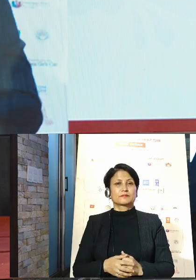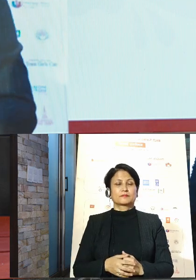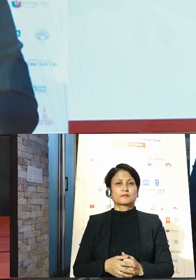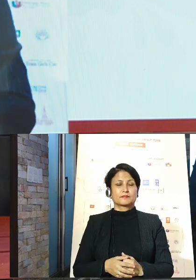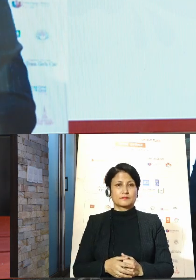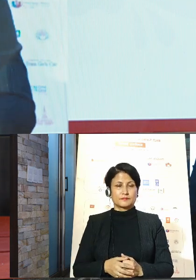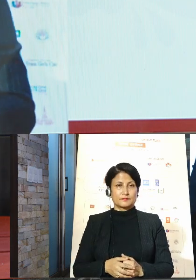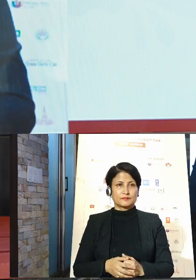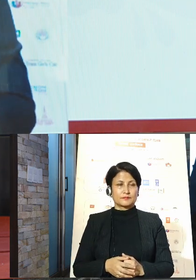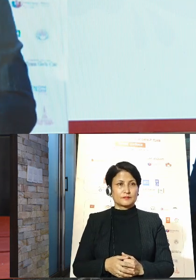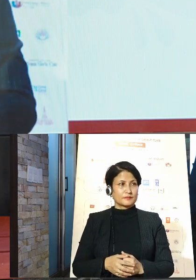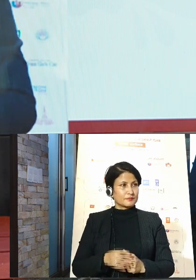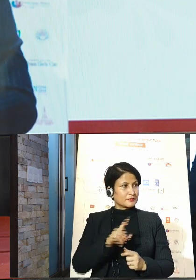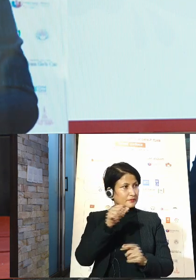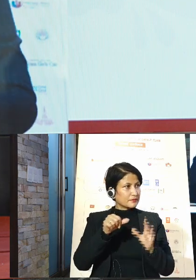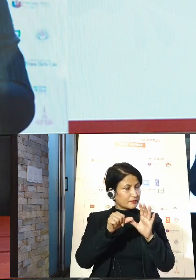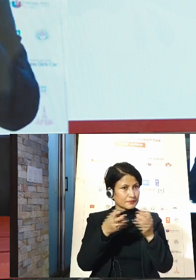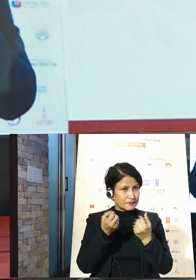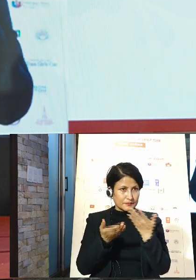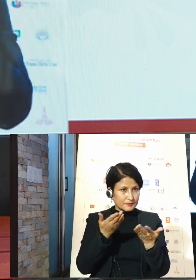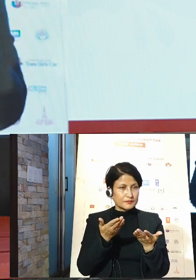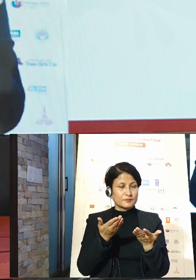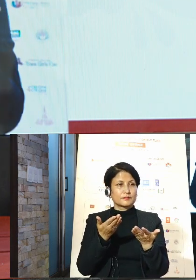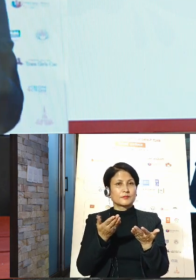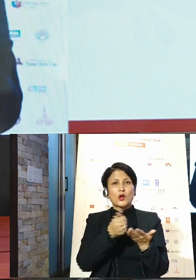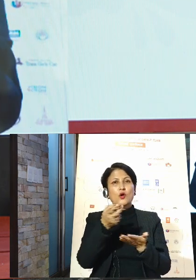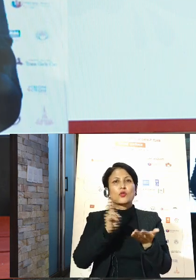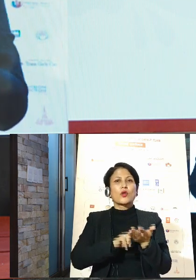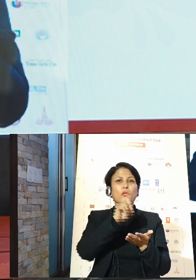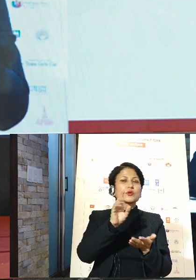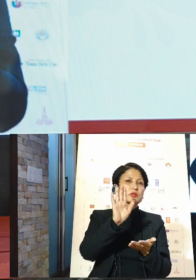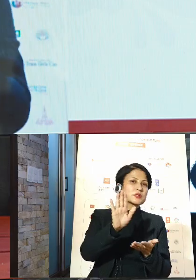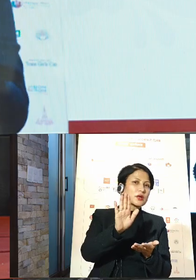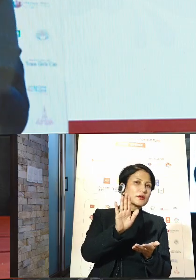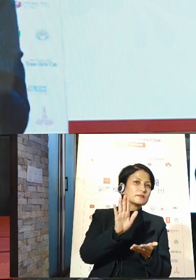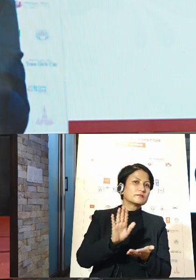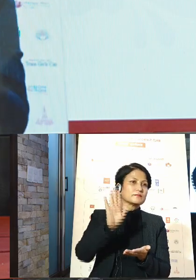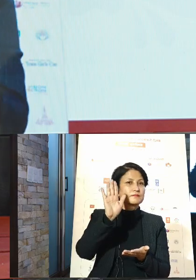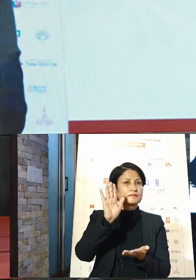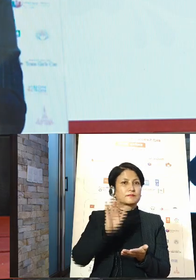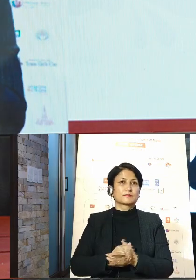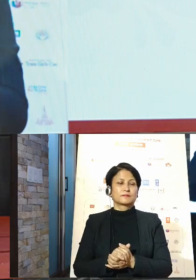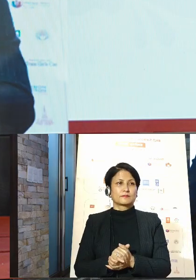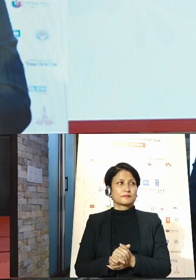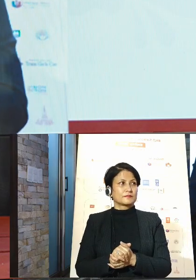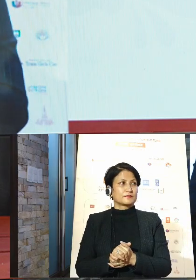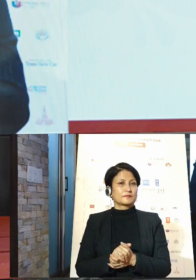That answered your question. Yeah. Any more question from the audience? Yeah. There.